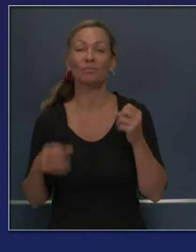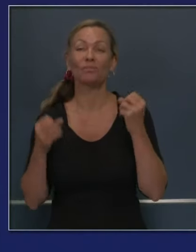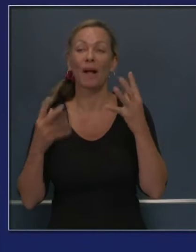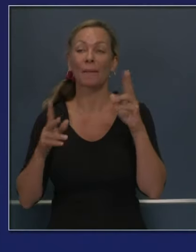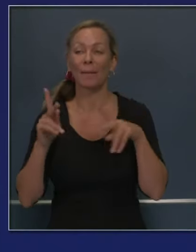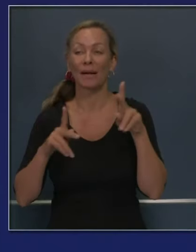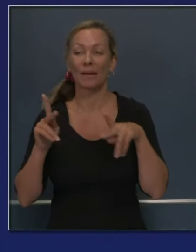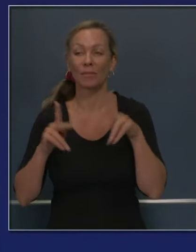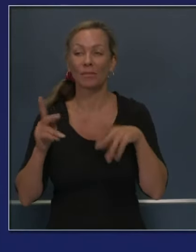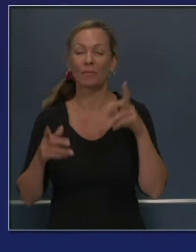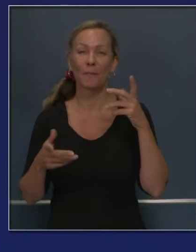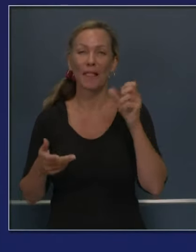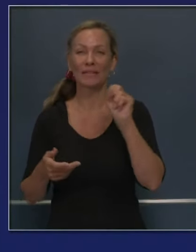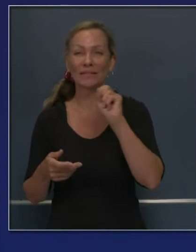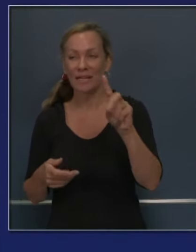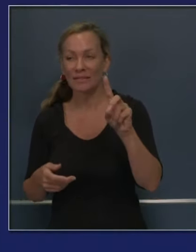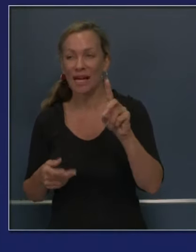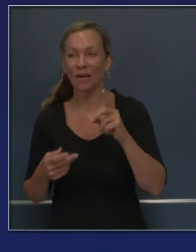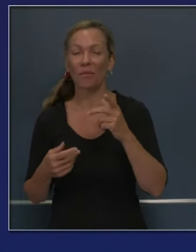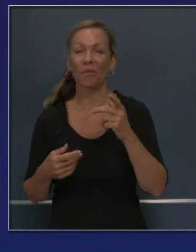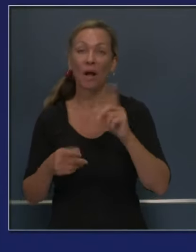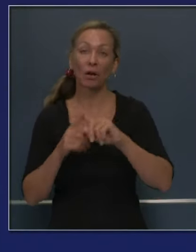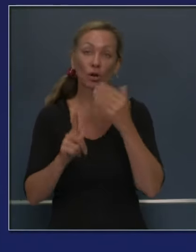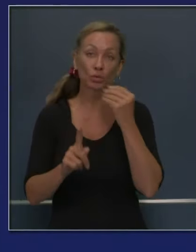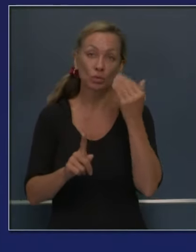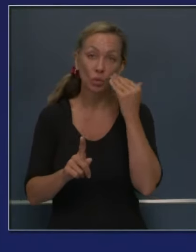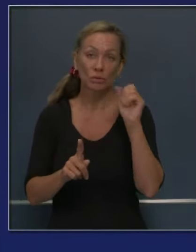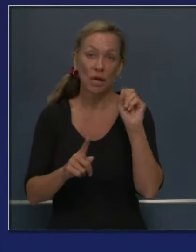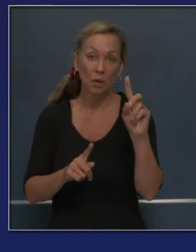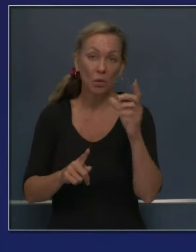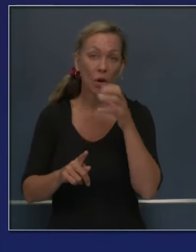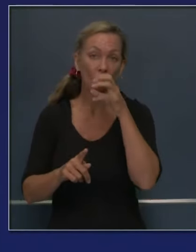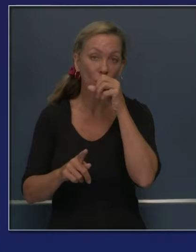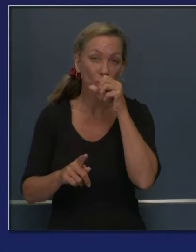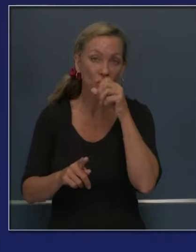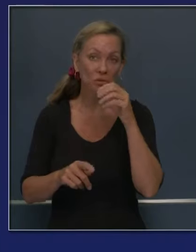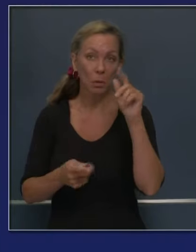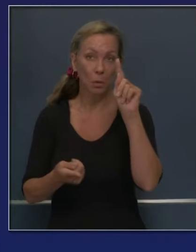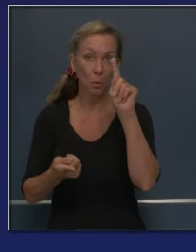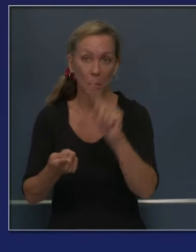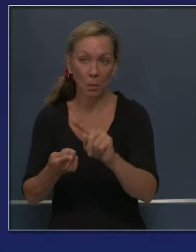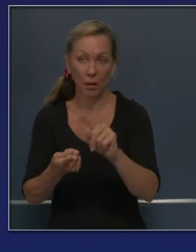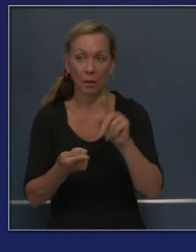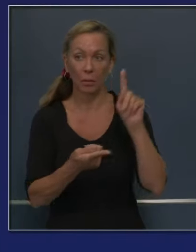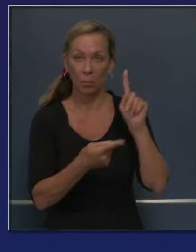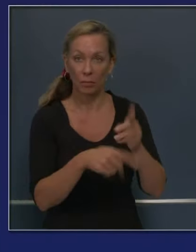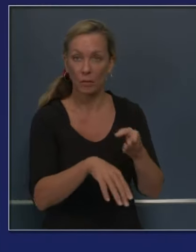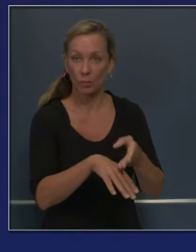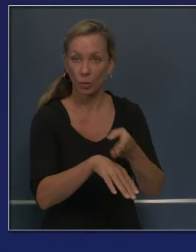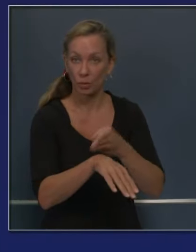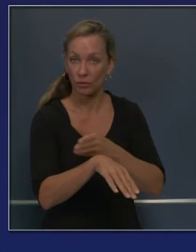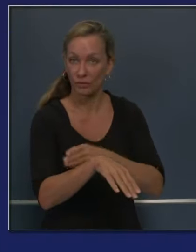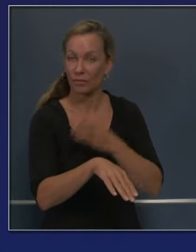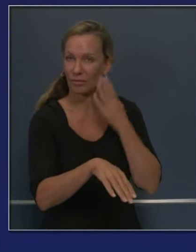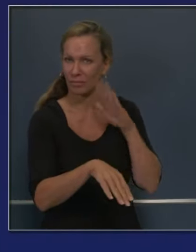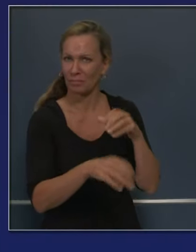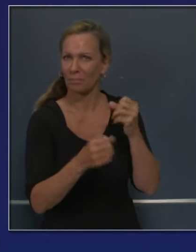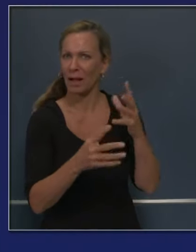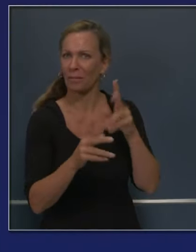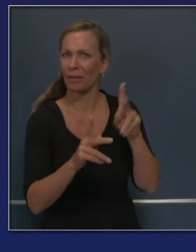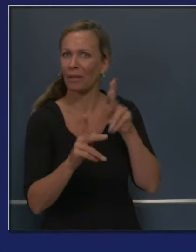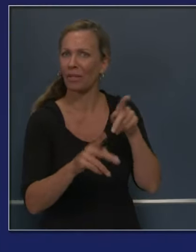by Orange County, encouraged that San Francisco has made some progress. We're going to update some more updates